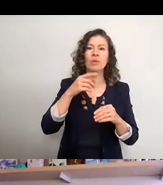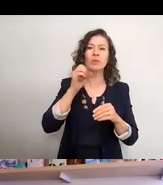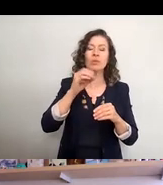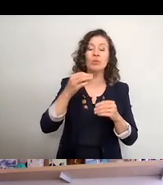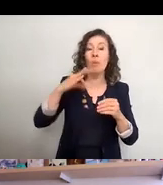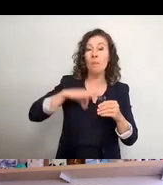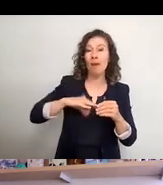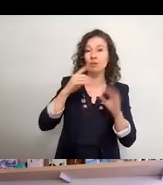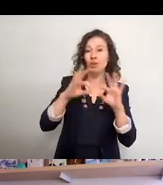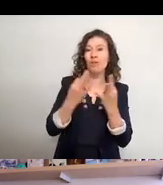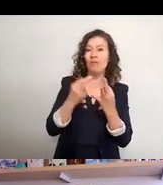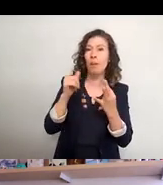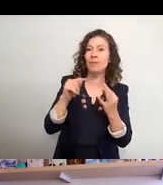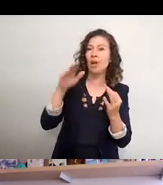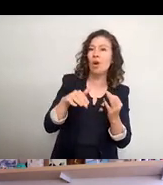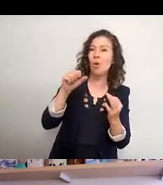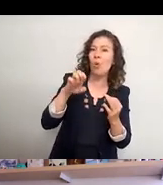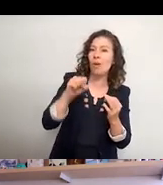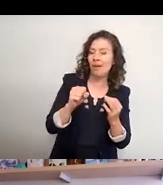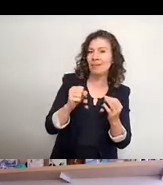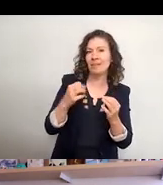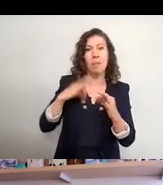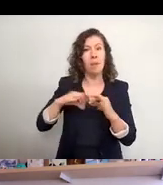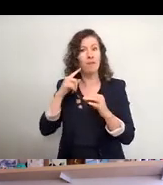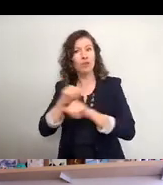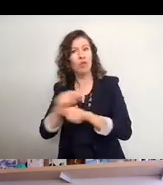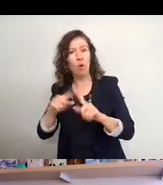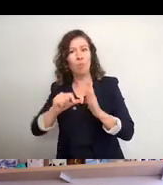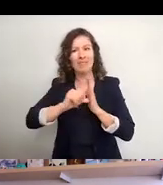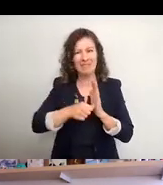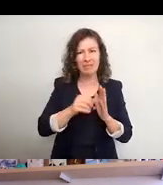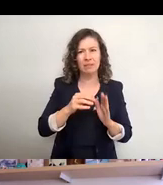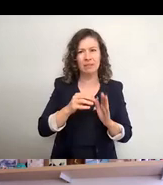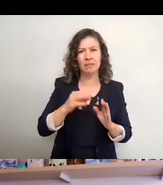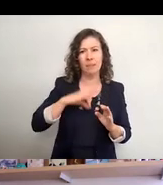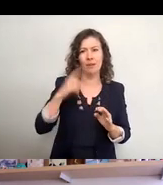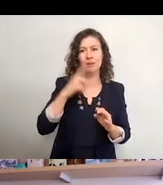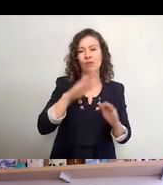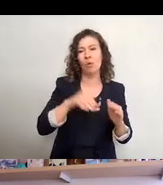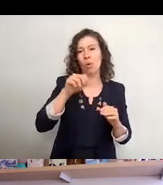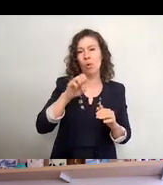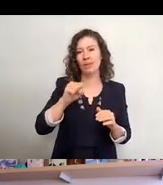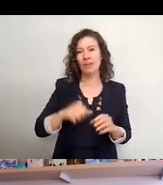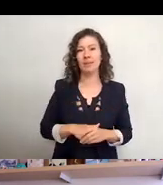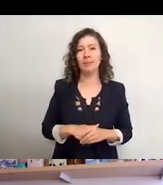to families at the lower end of the SES spectrum. Now, this was the first